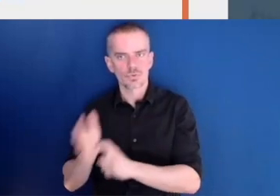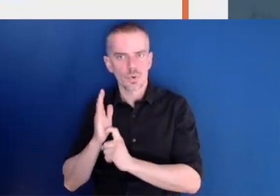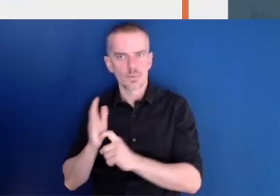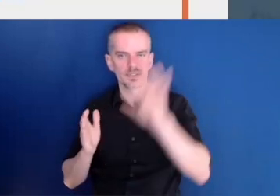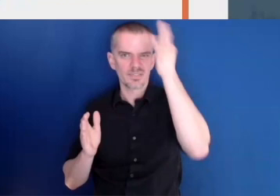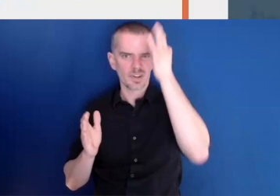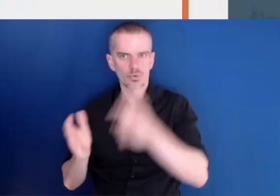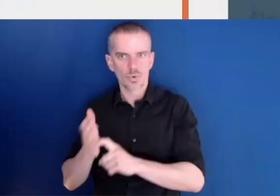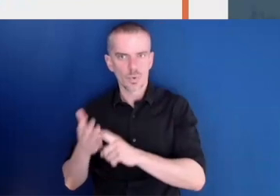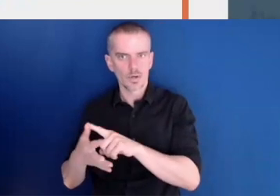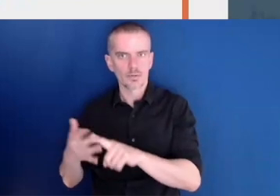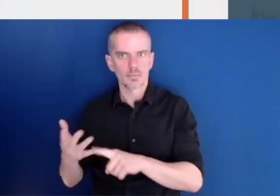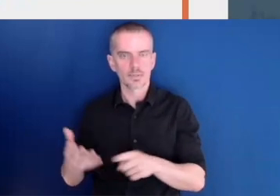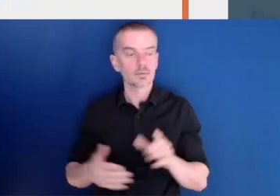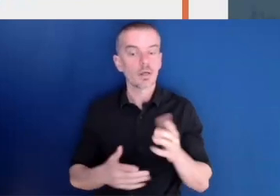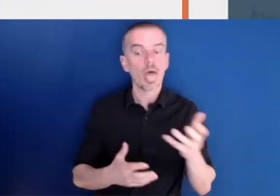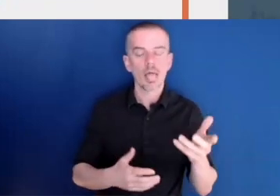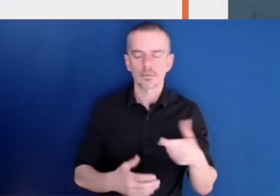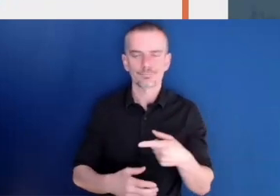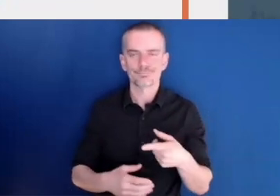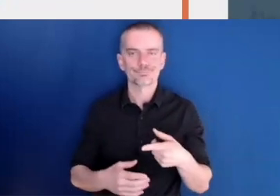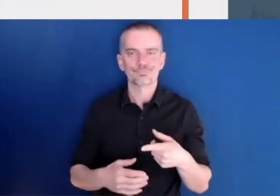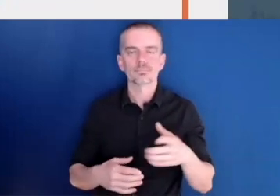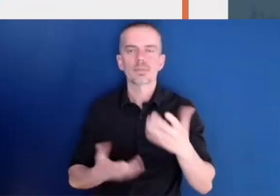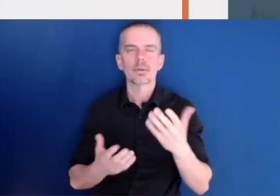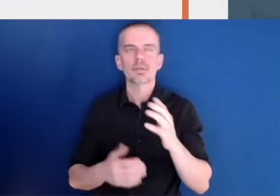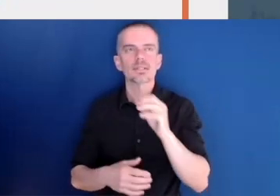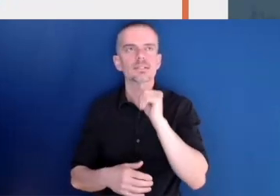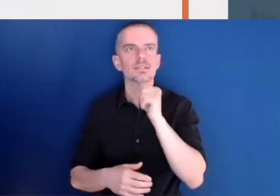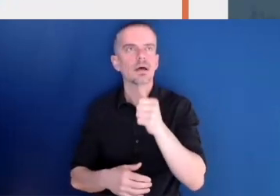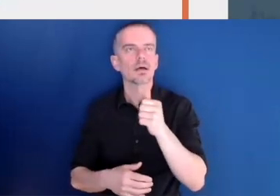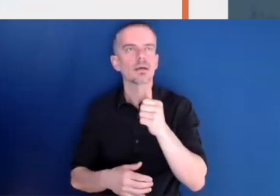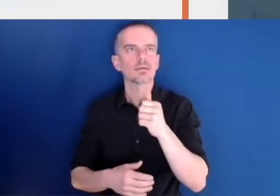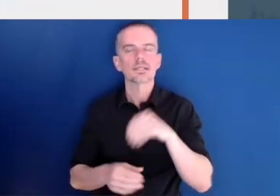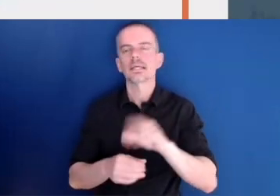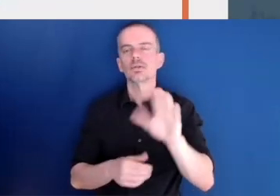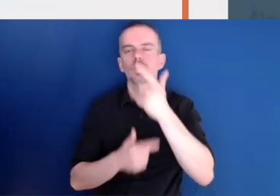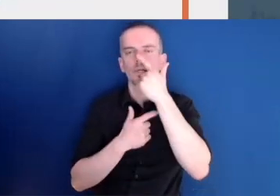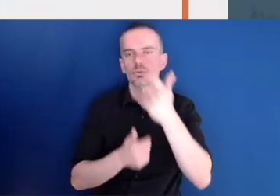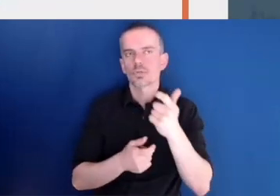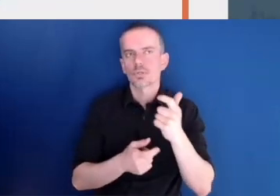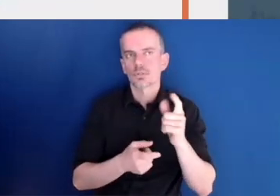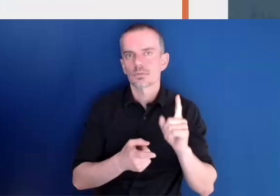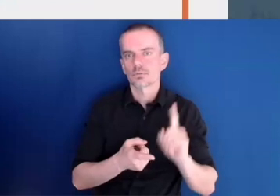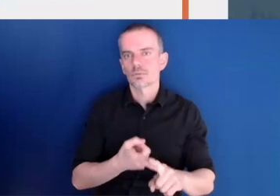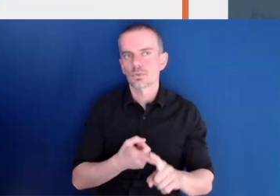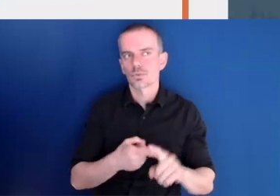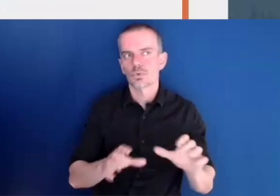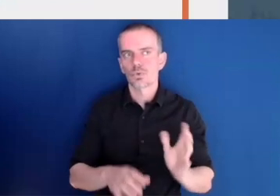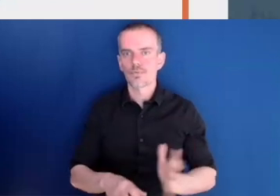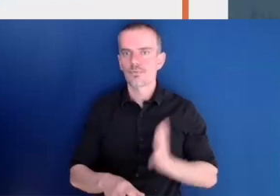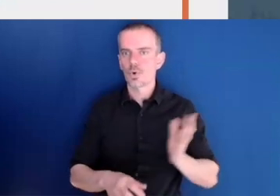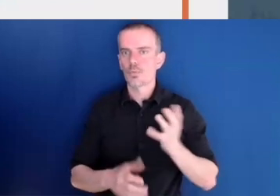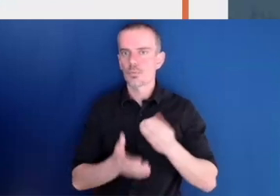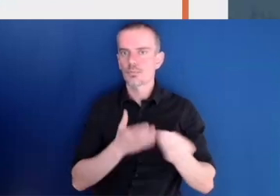federal government, let's say, right? So maybe it's not in your interests to carry out formal procurement